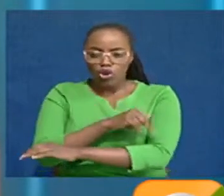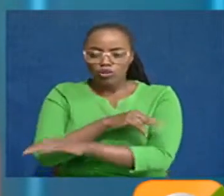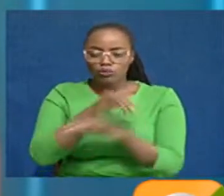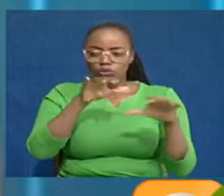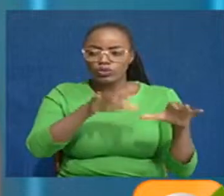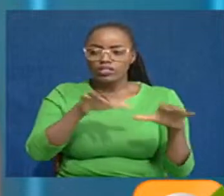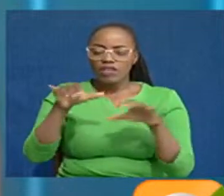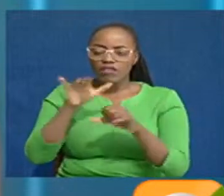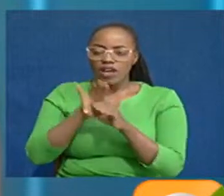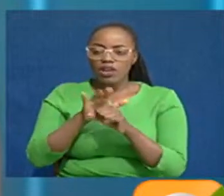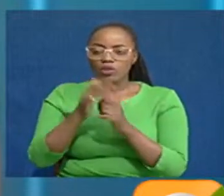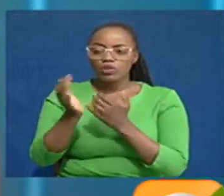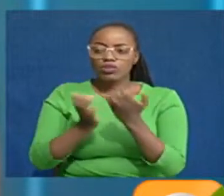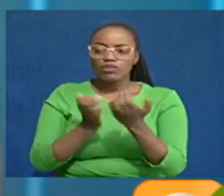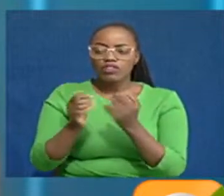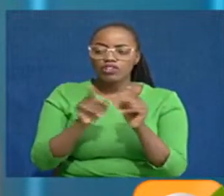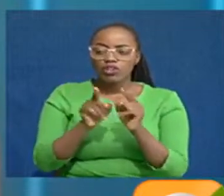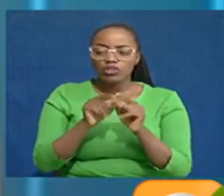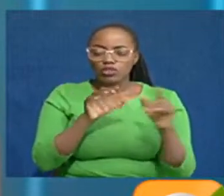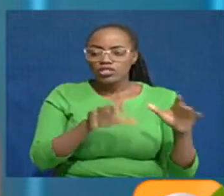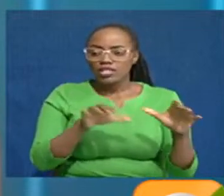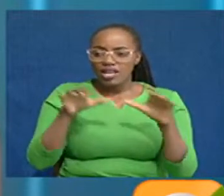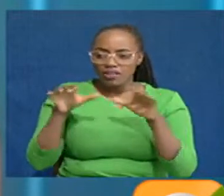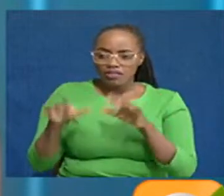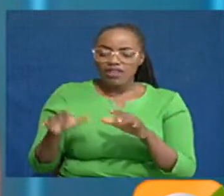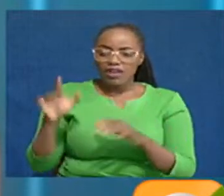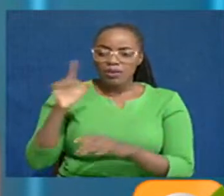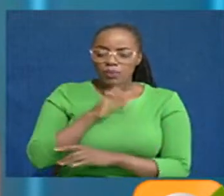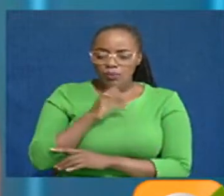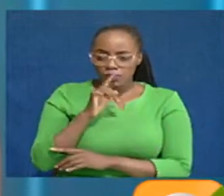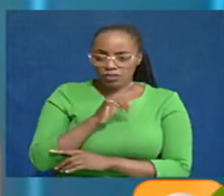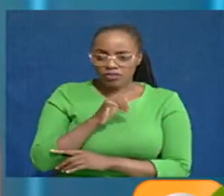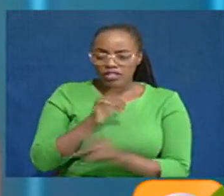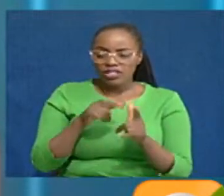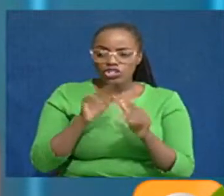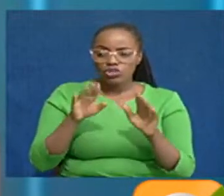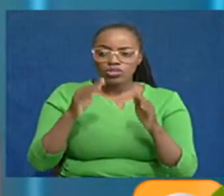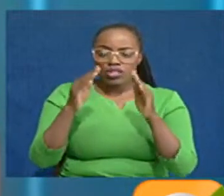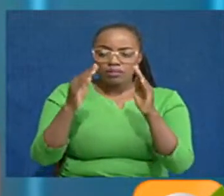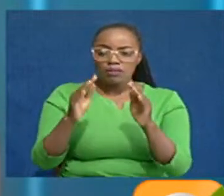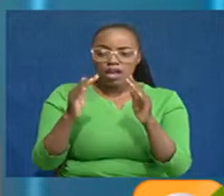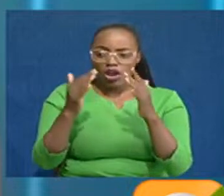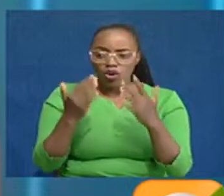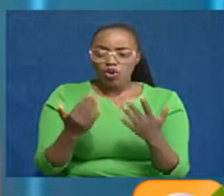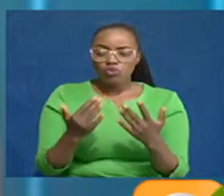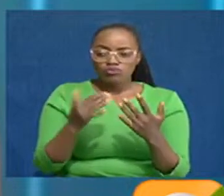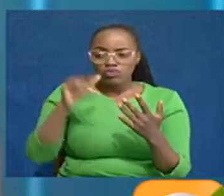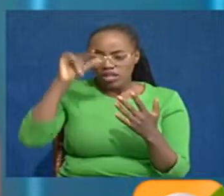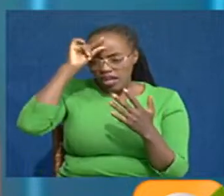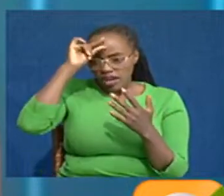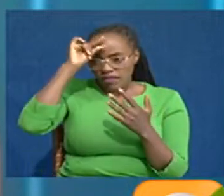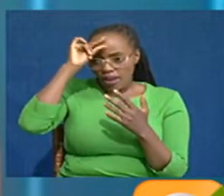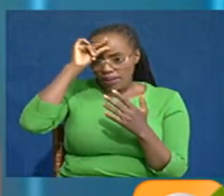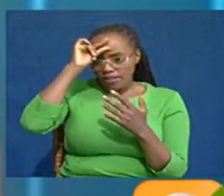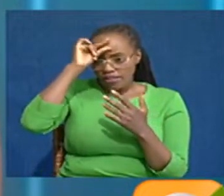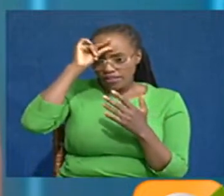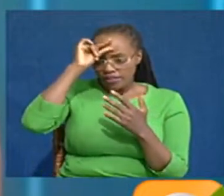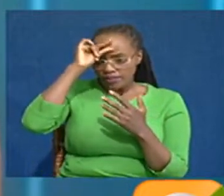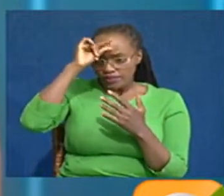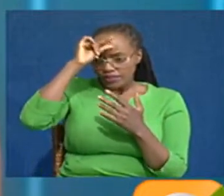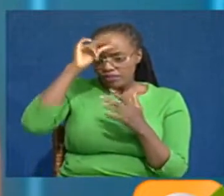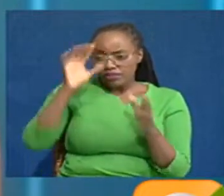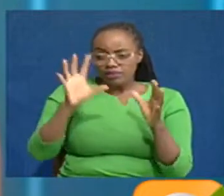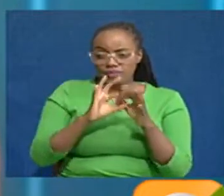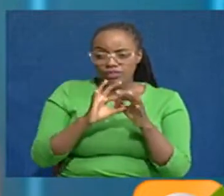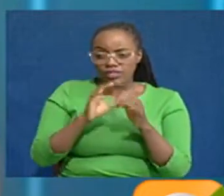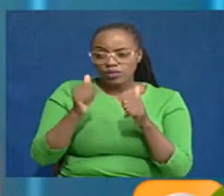lot of businesses are also struggling similarly. Either they supplied government or government-related